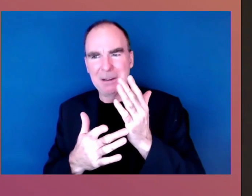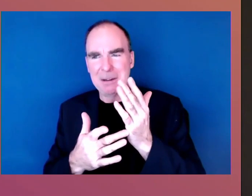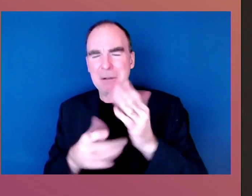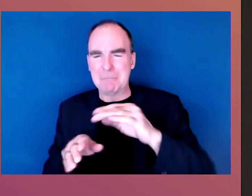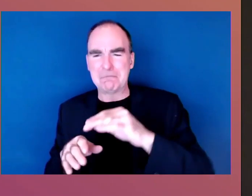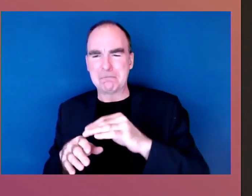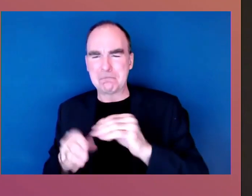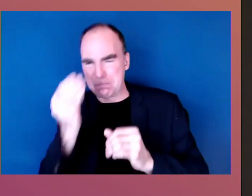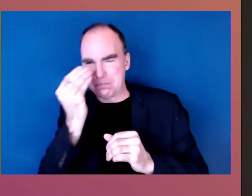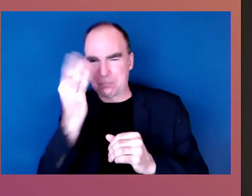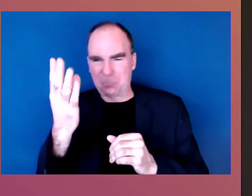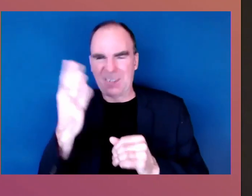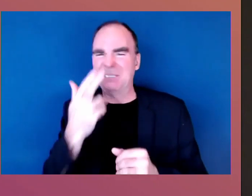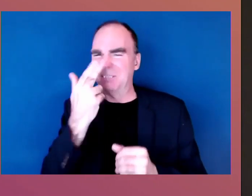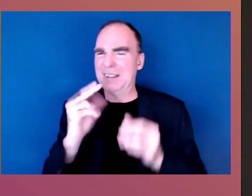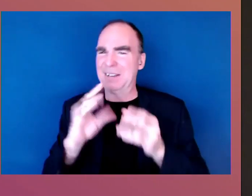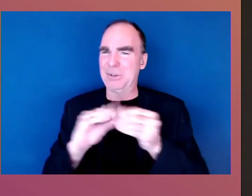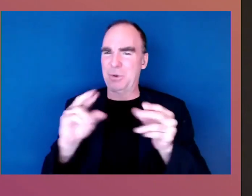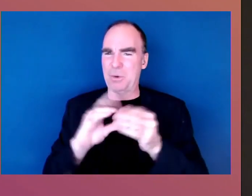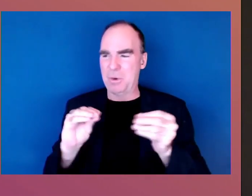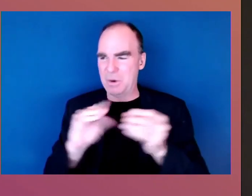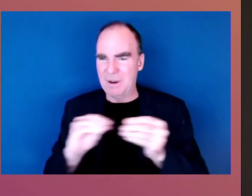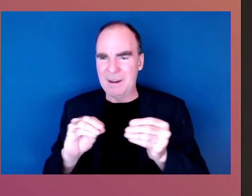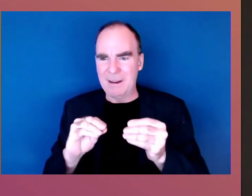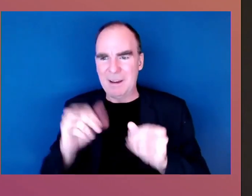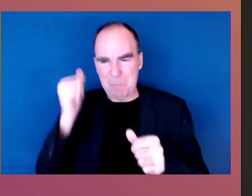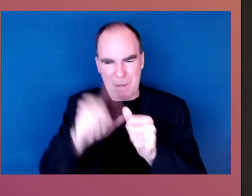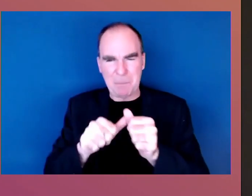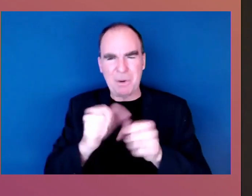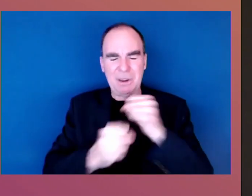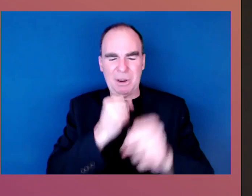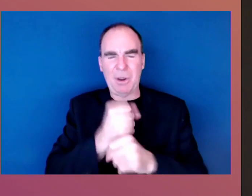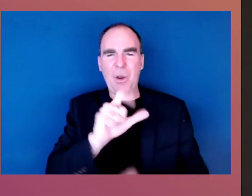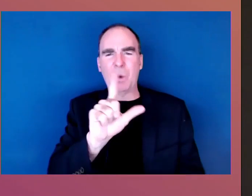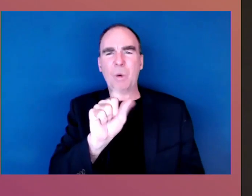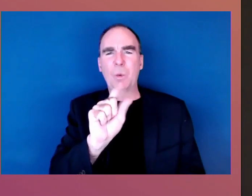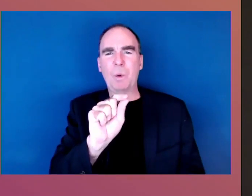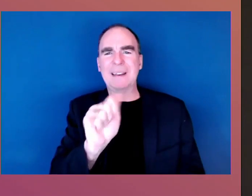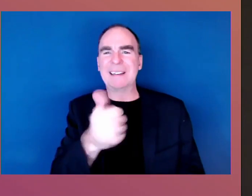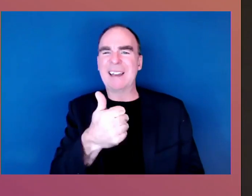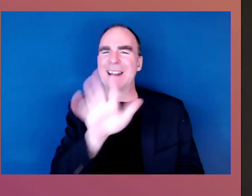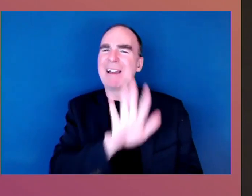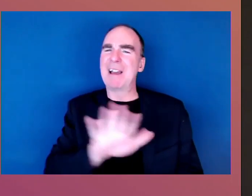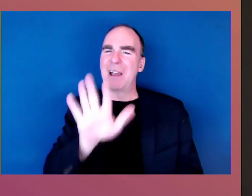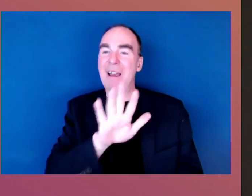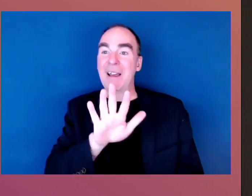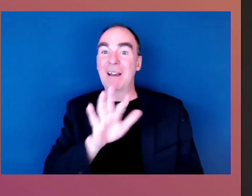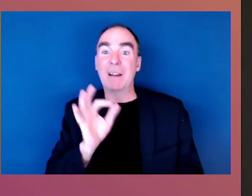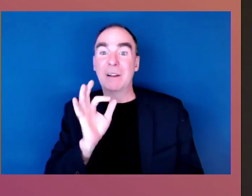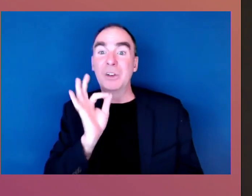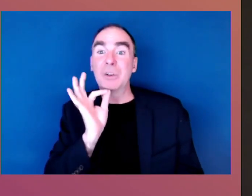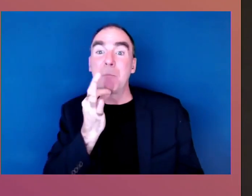becoming popular around 2010, I thought it is going to be impossible for me to